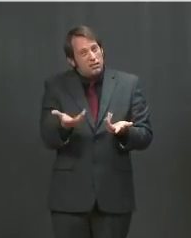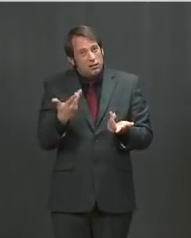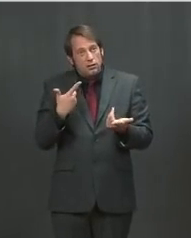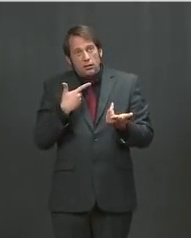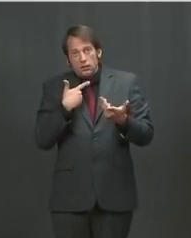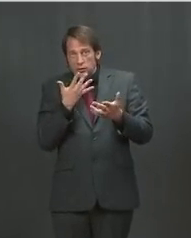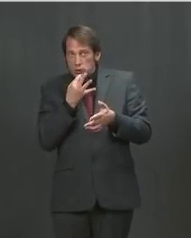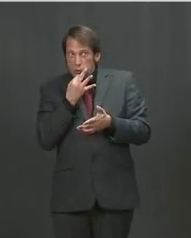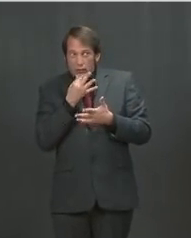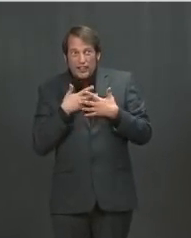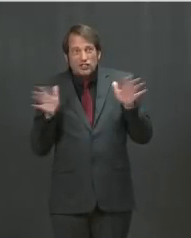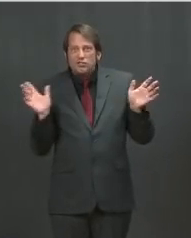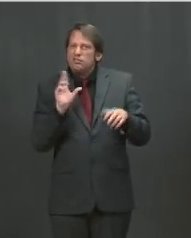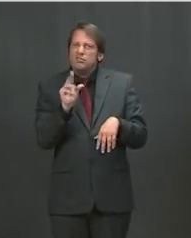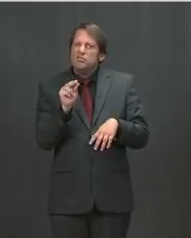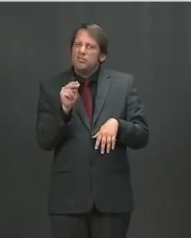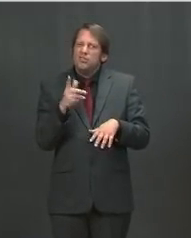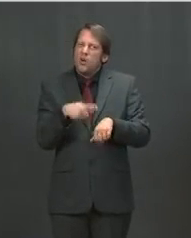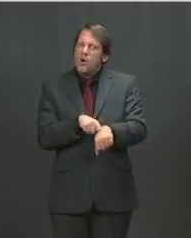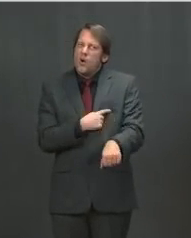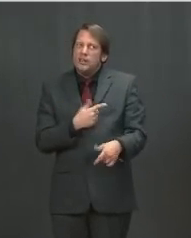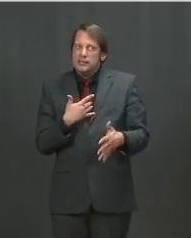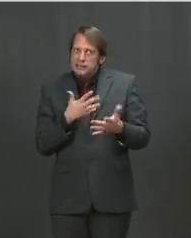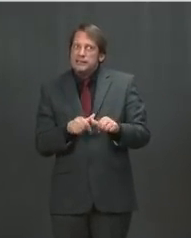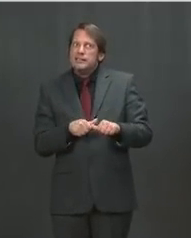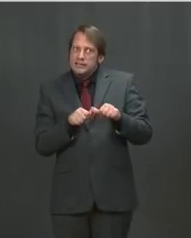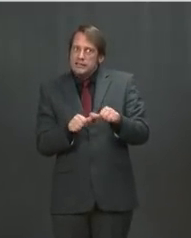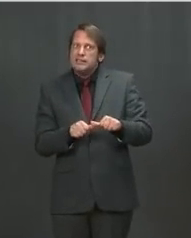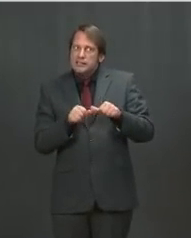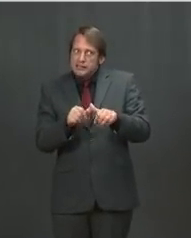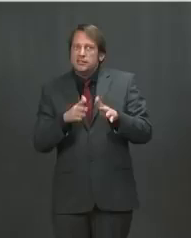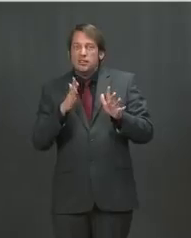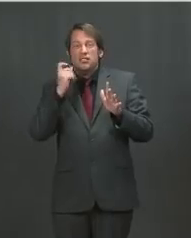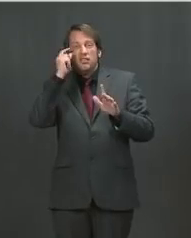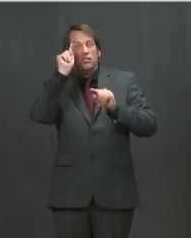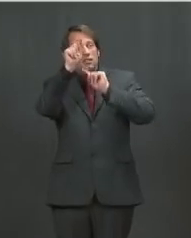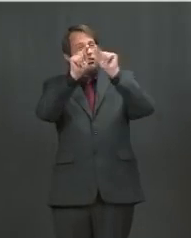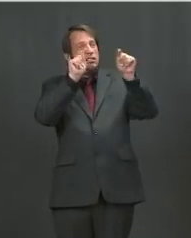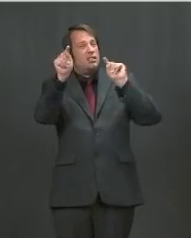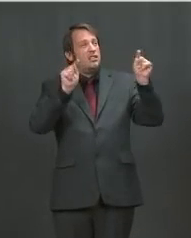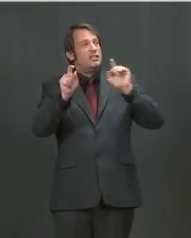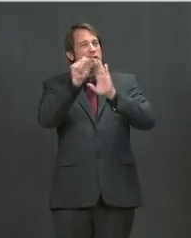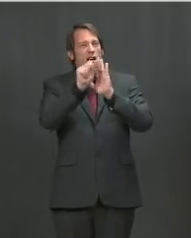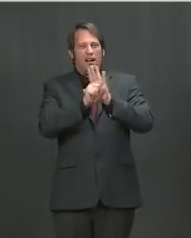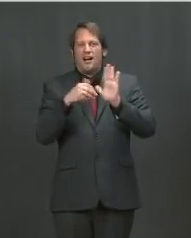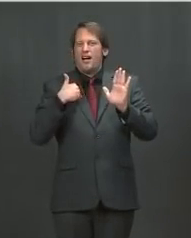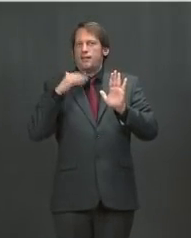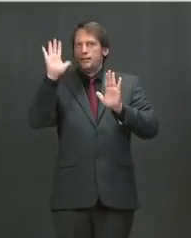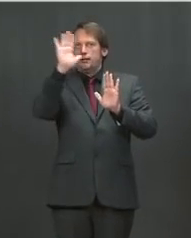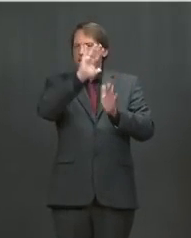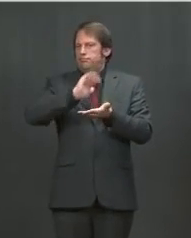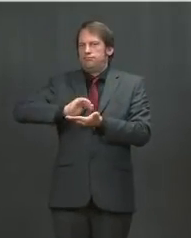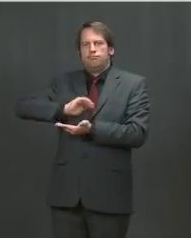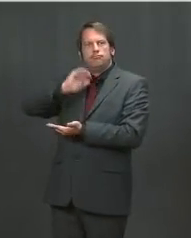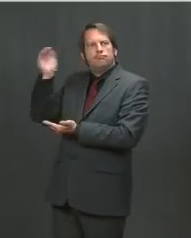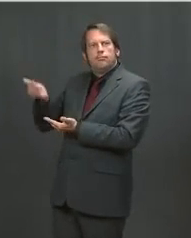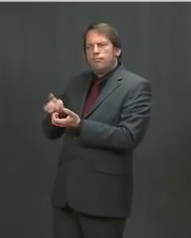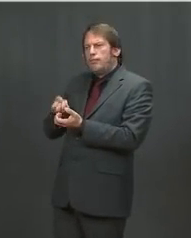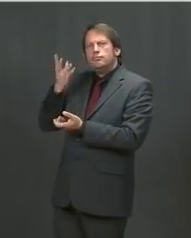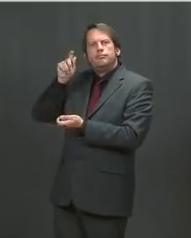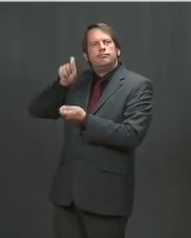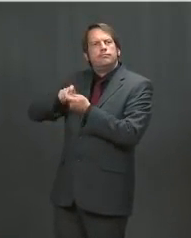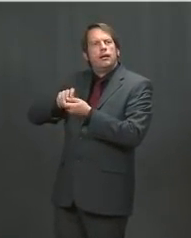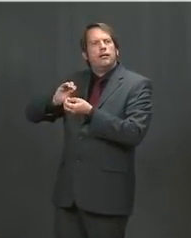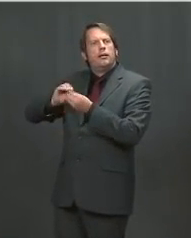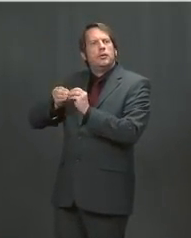country to a place where each of our states has reach the number of vaccinations that the population can handle. So by and